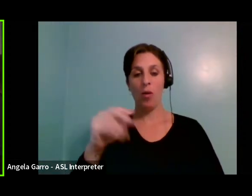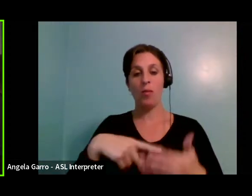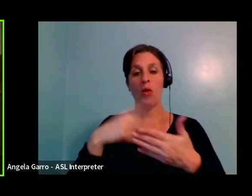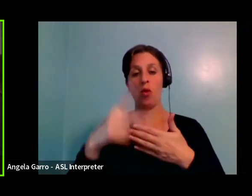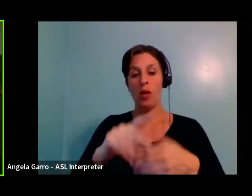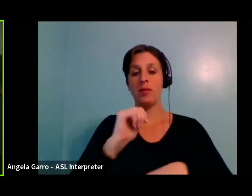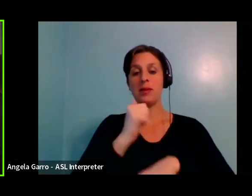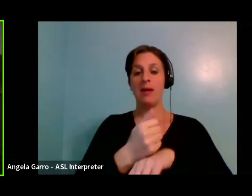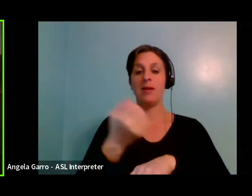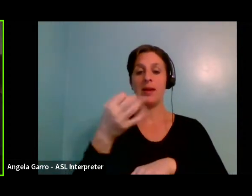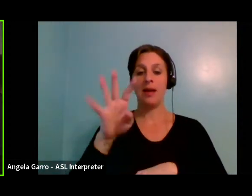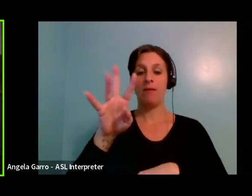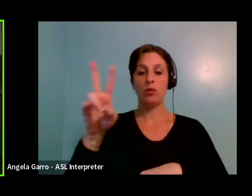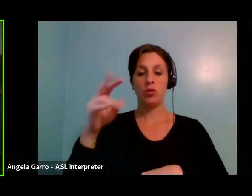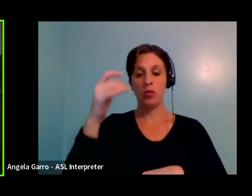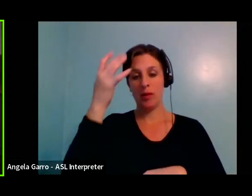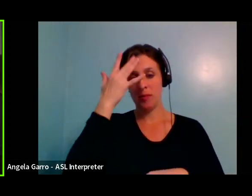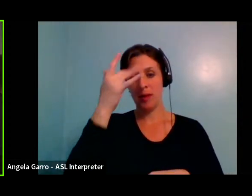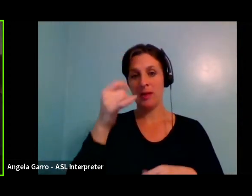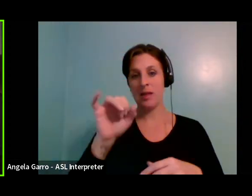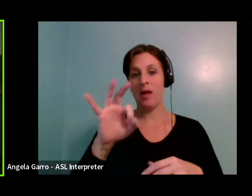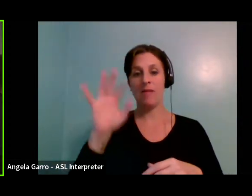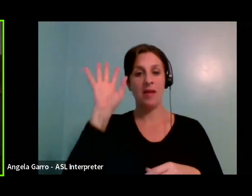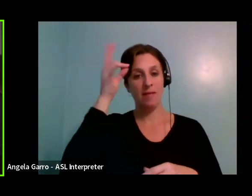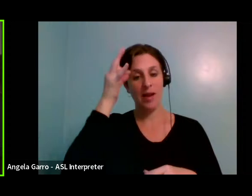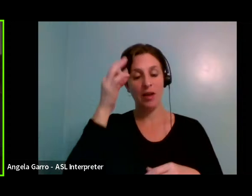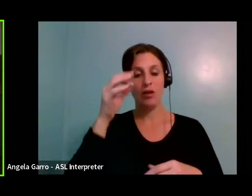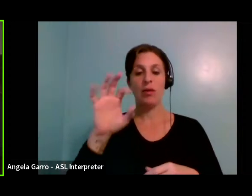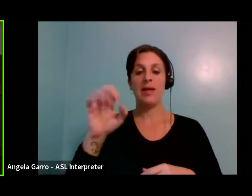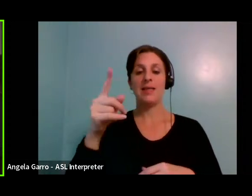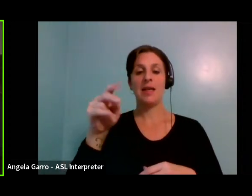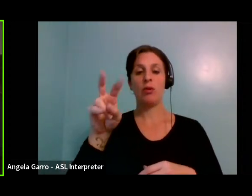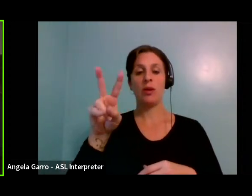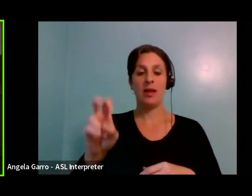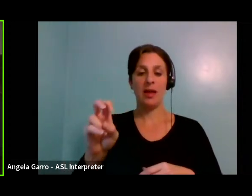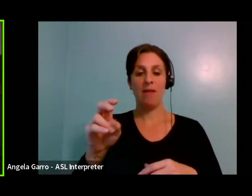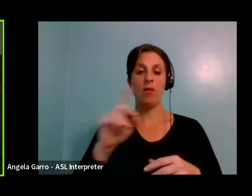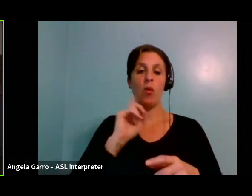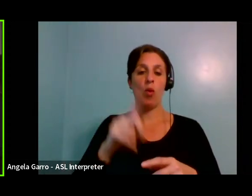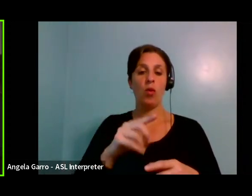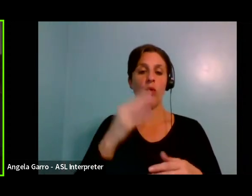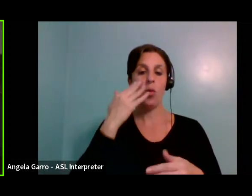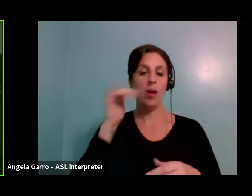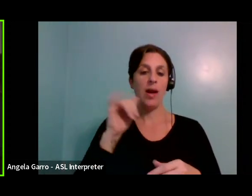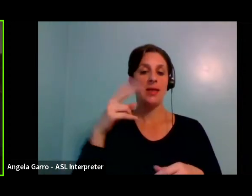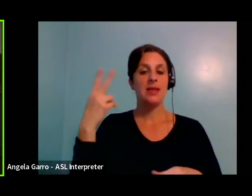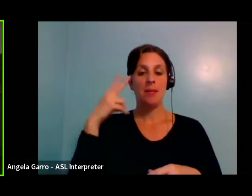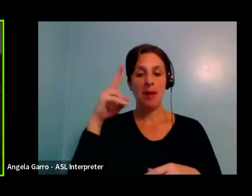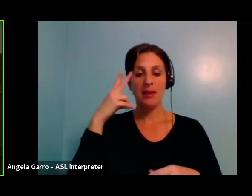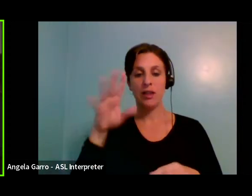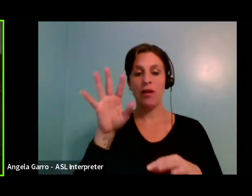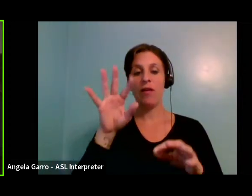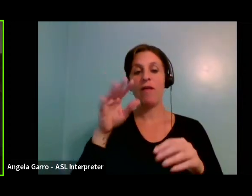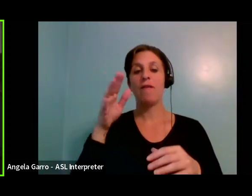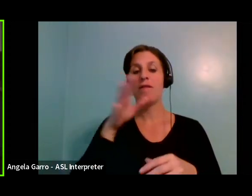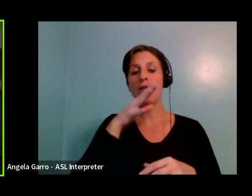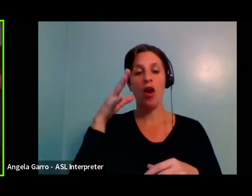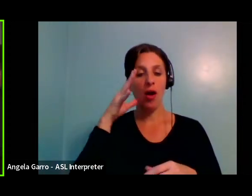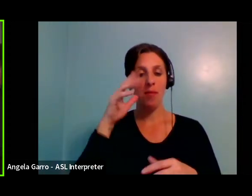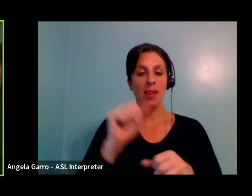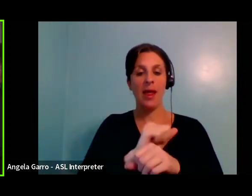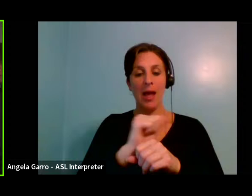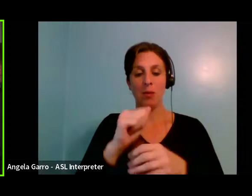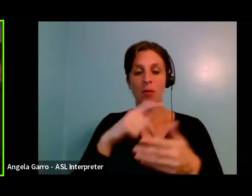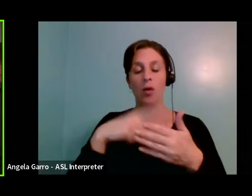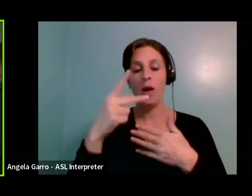as a result of the federal executive order known as the Mexican Farm Labor Program. By this program, millions of Mexican